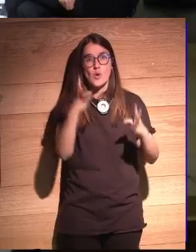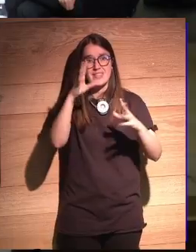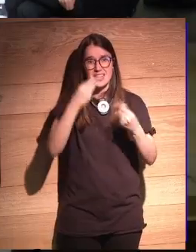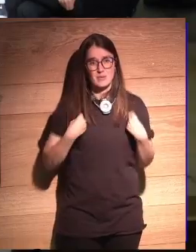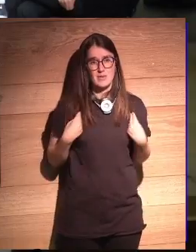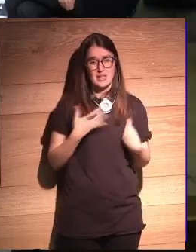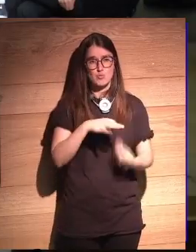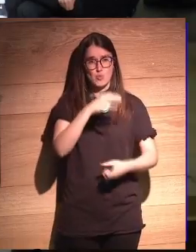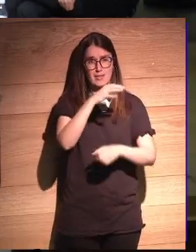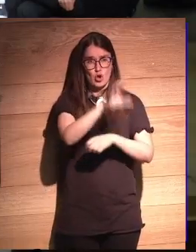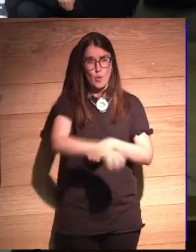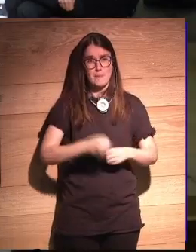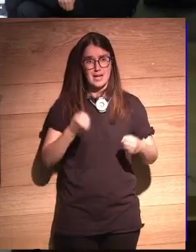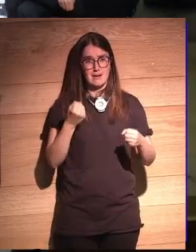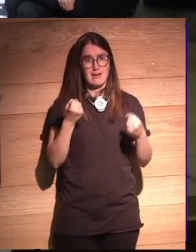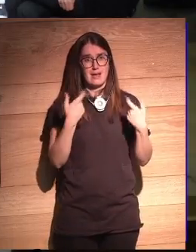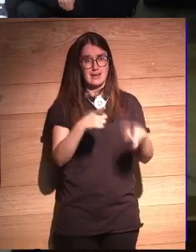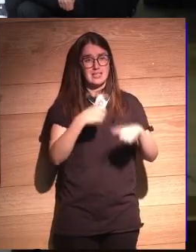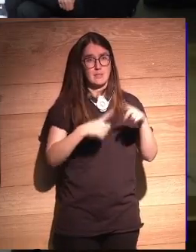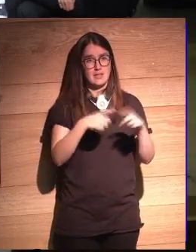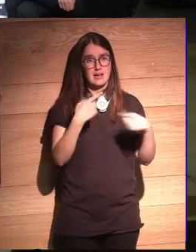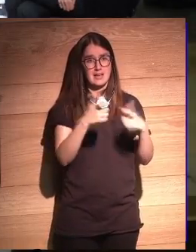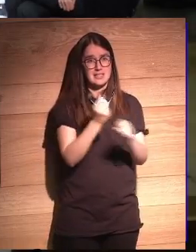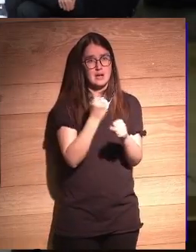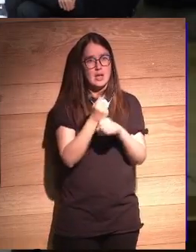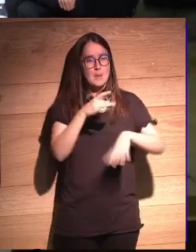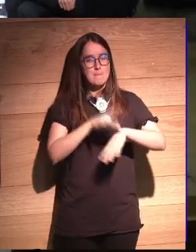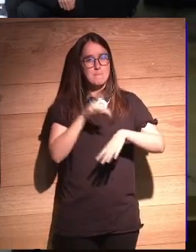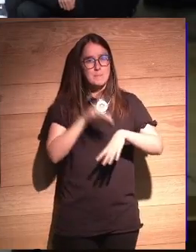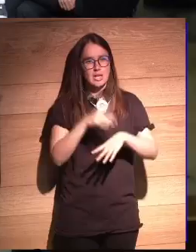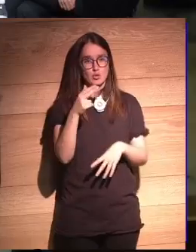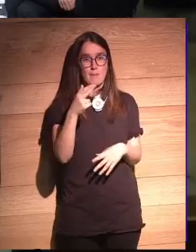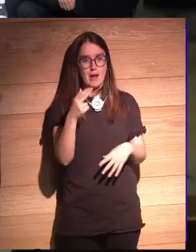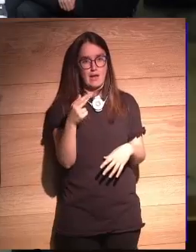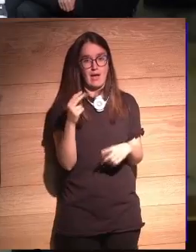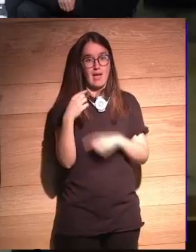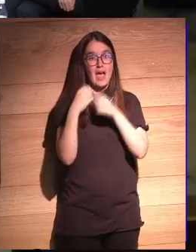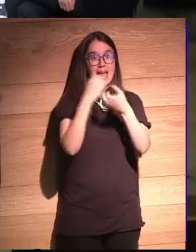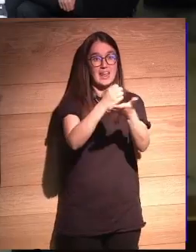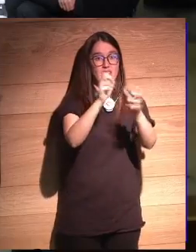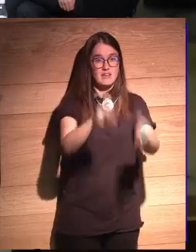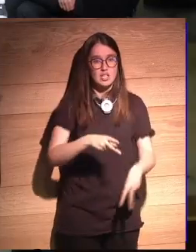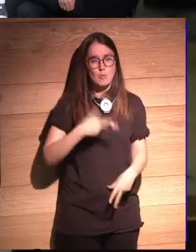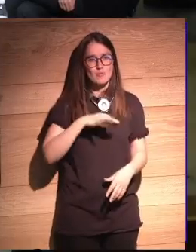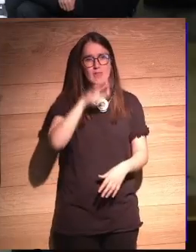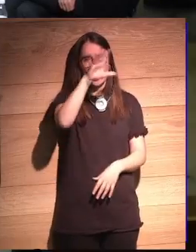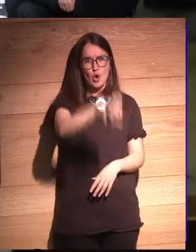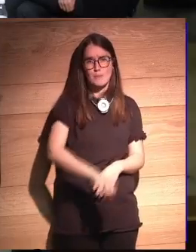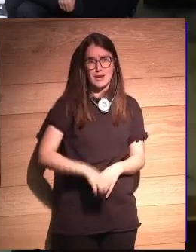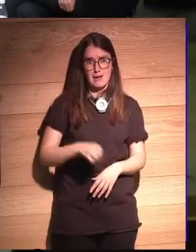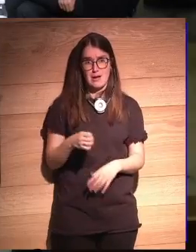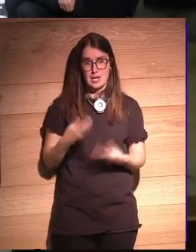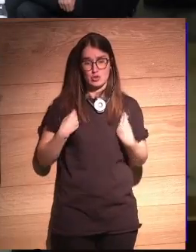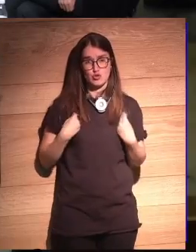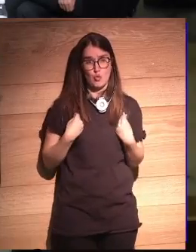they bought, how many houses can the working class, middle class buy? A couple of doctors. How many houses can they buy if they